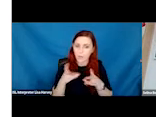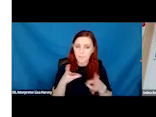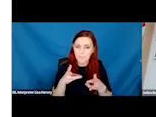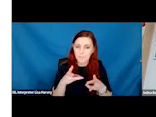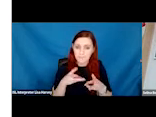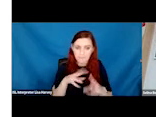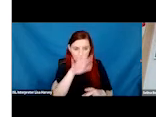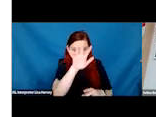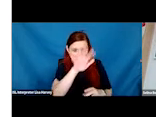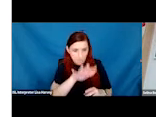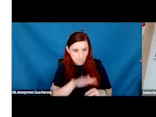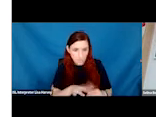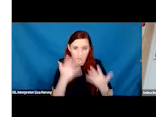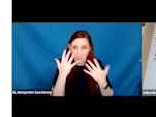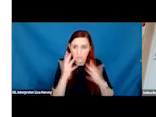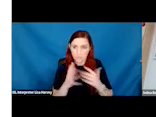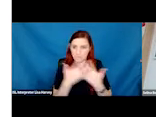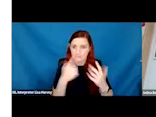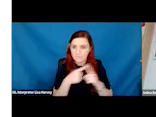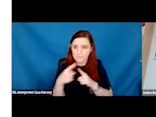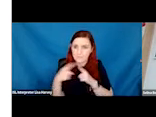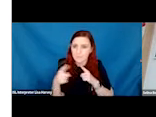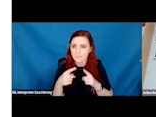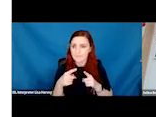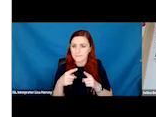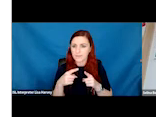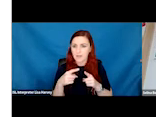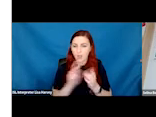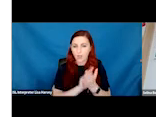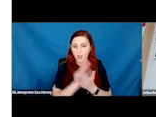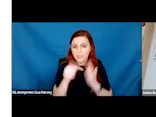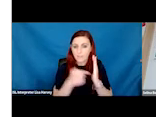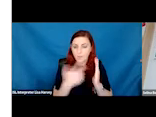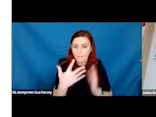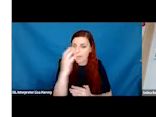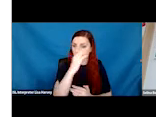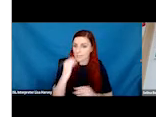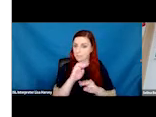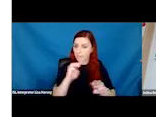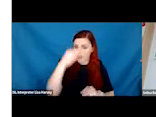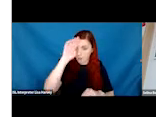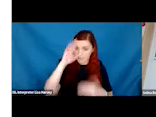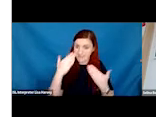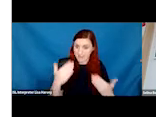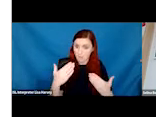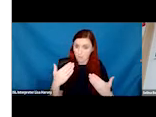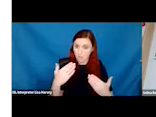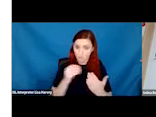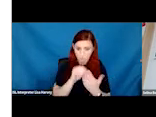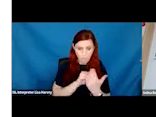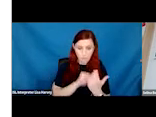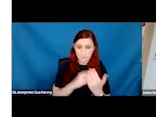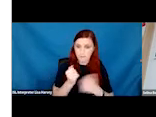2016, the total number of disabled persons in Ireland reached 13.5% of the population. It was also recorded that